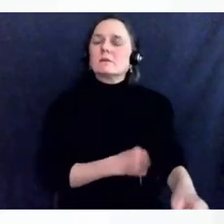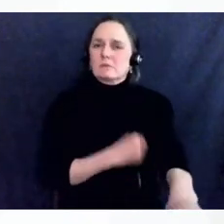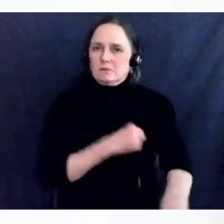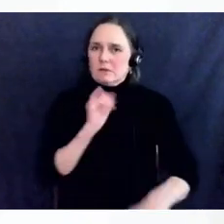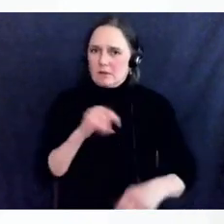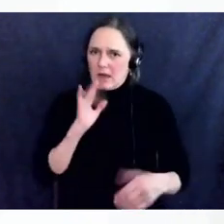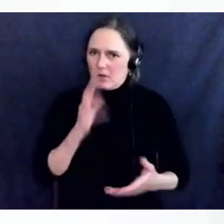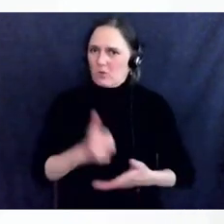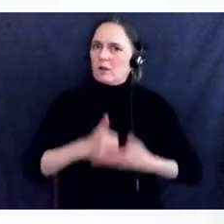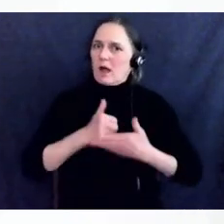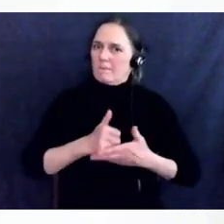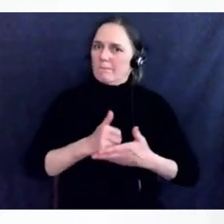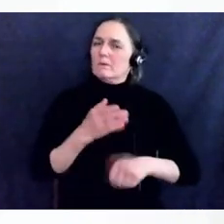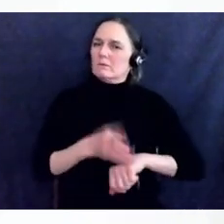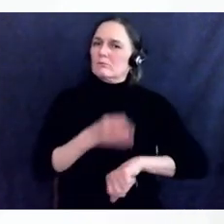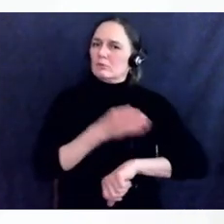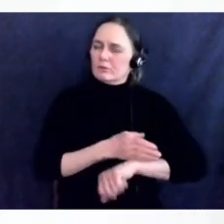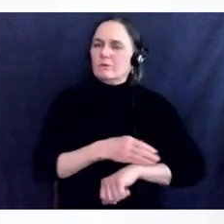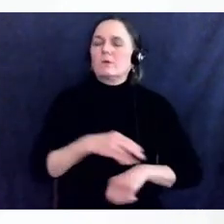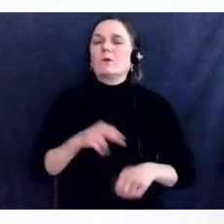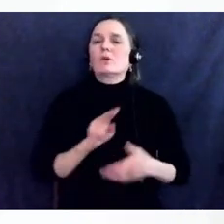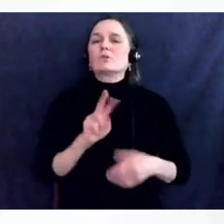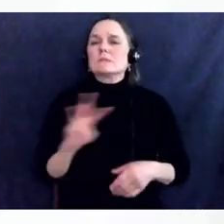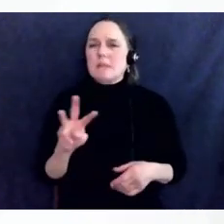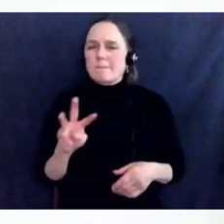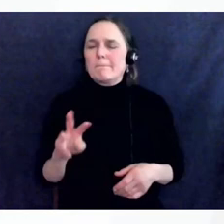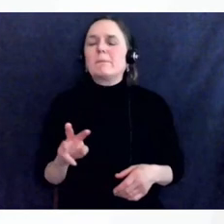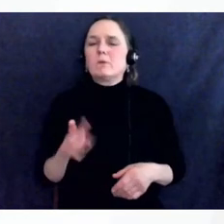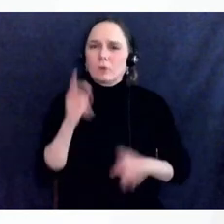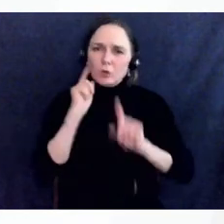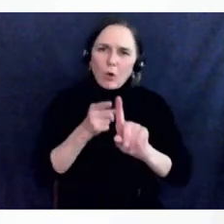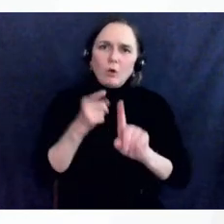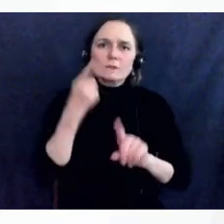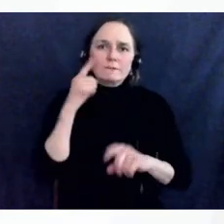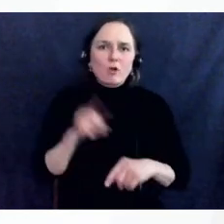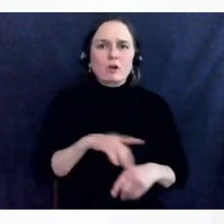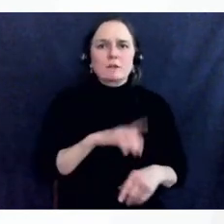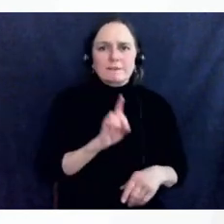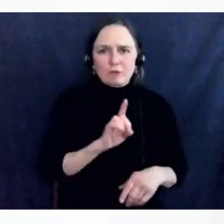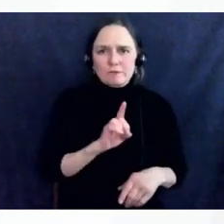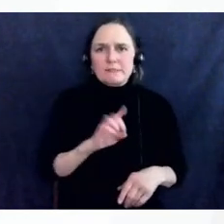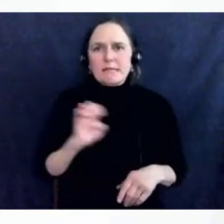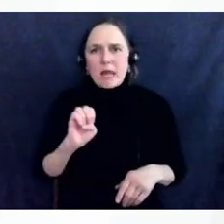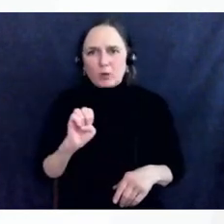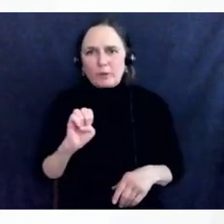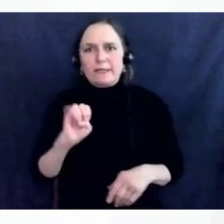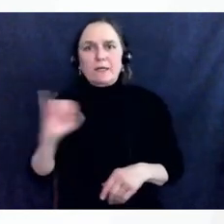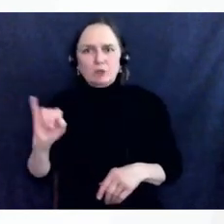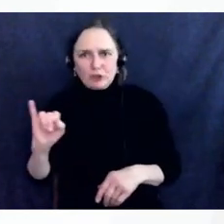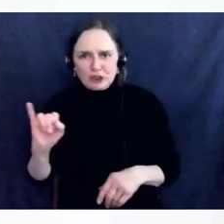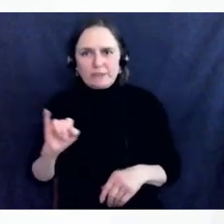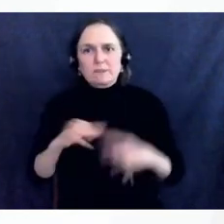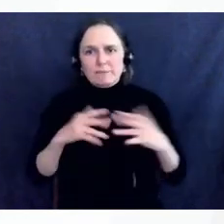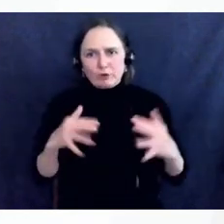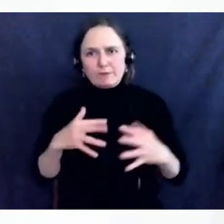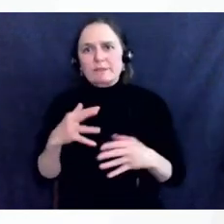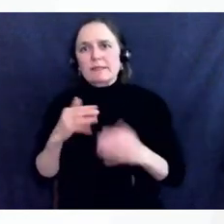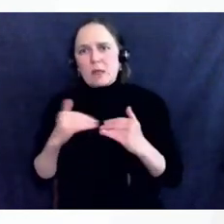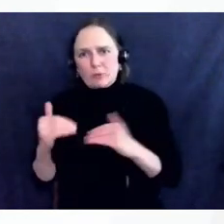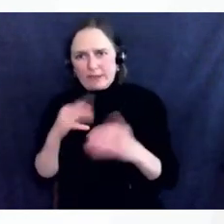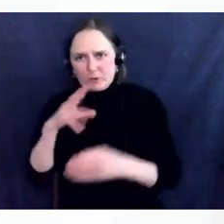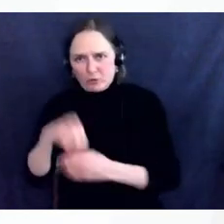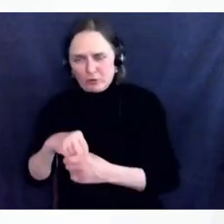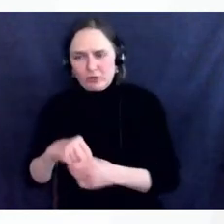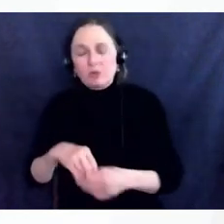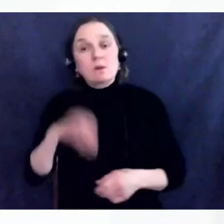mission and goals for equity and inclusion. The funding covers up to 2 years of full faculty salary and